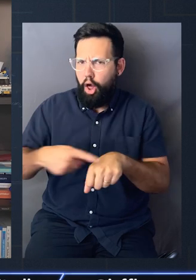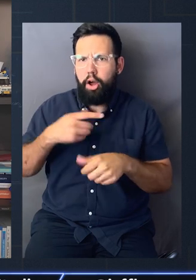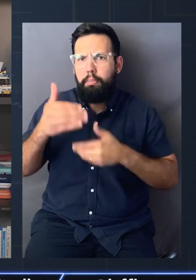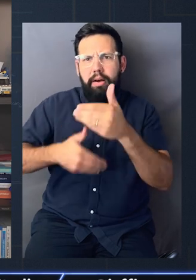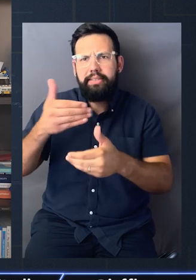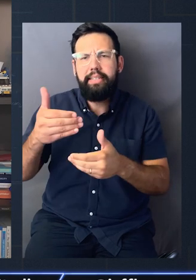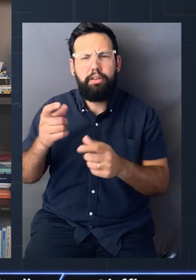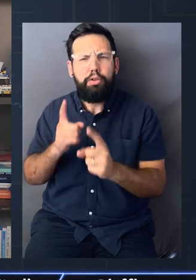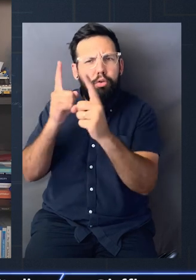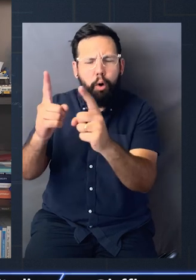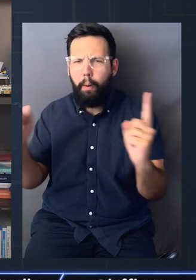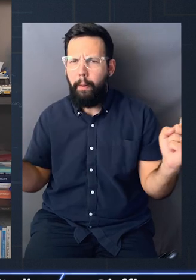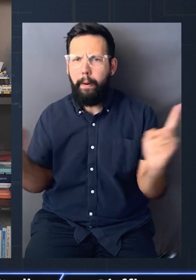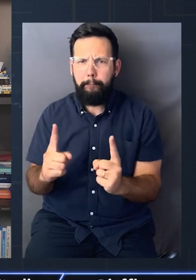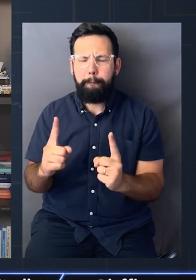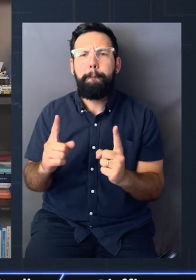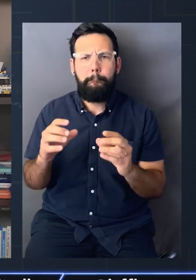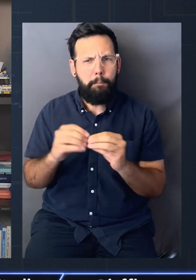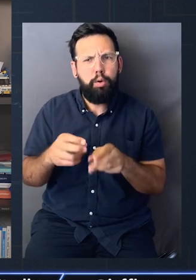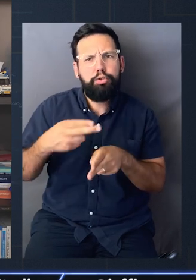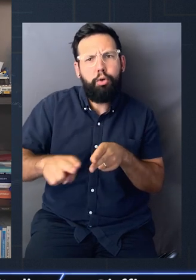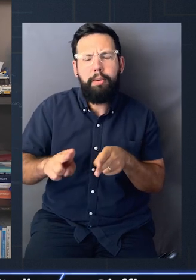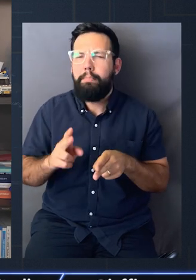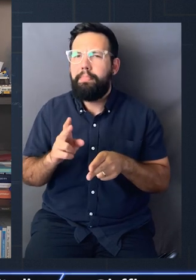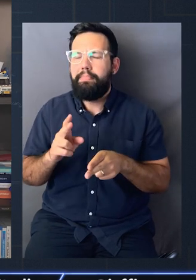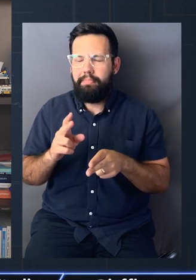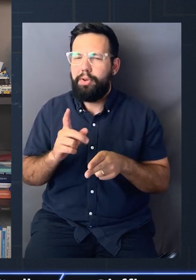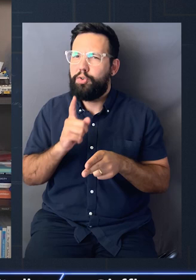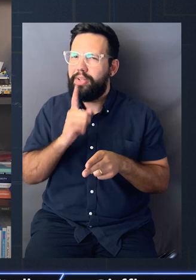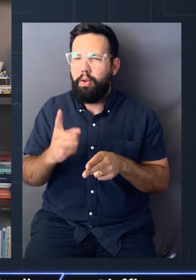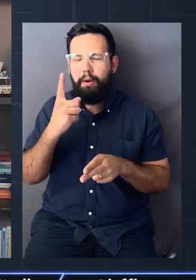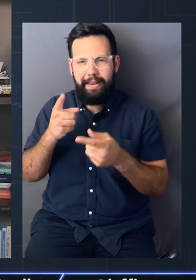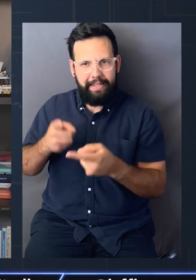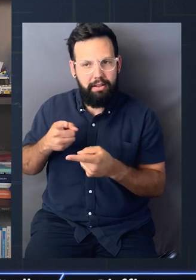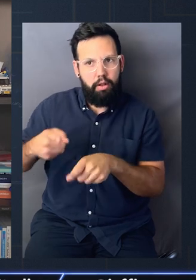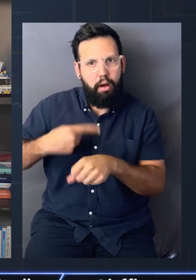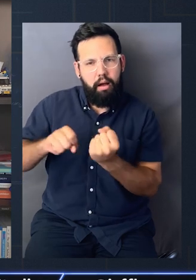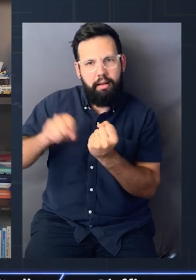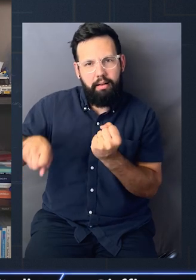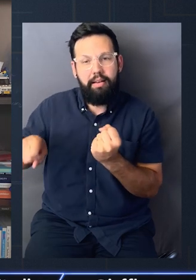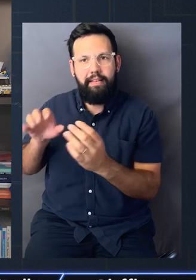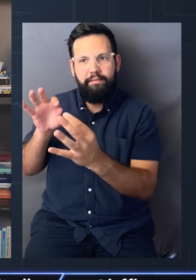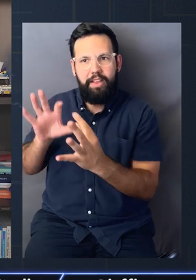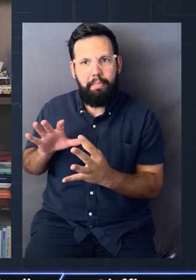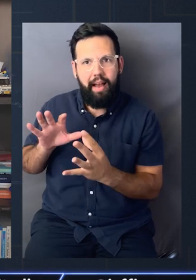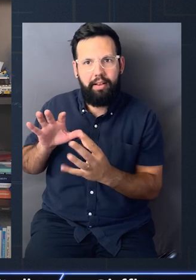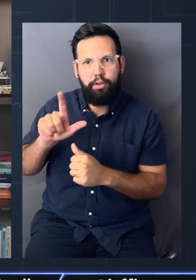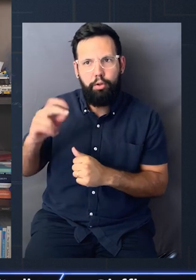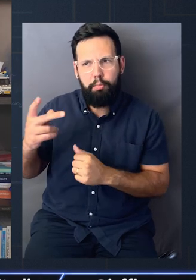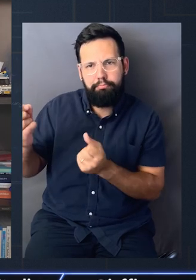it a little bit faster the next time around. But the feedback loop is really, really slow. To me, the real challenge here